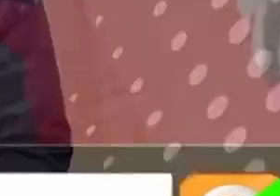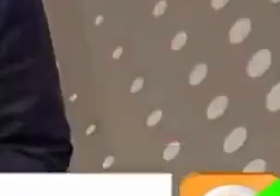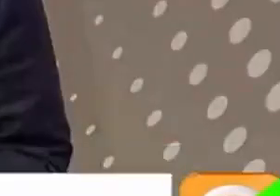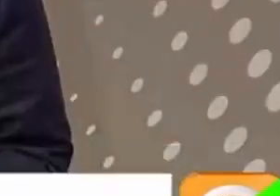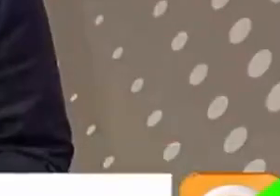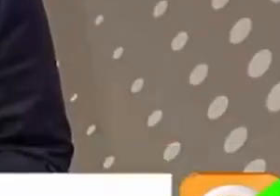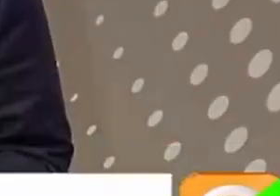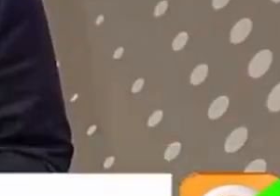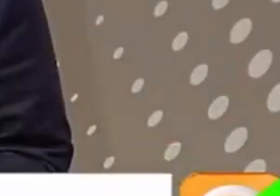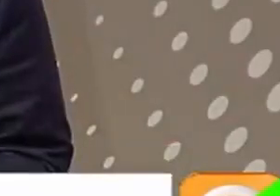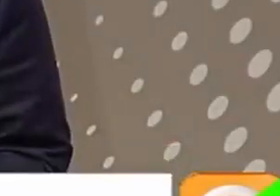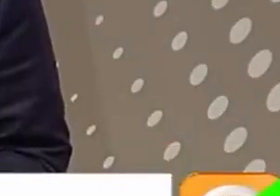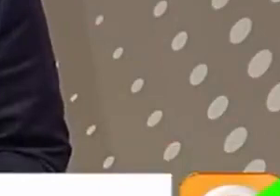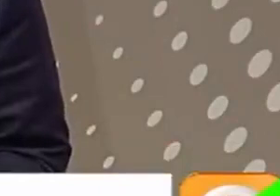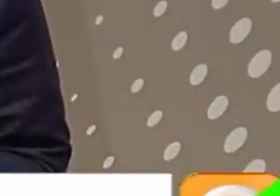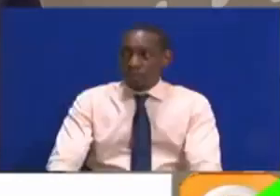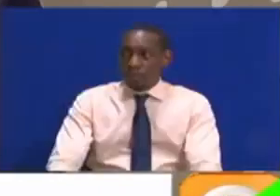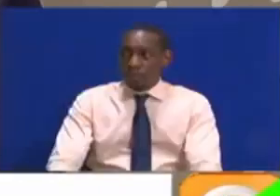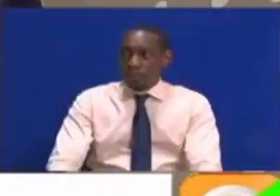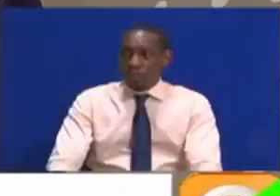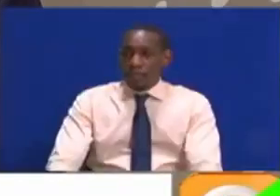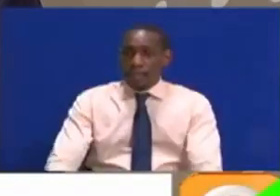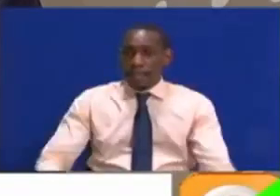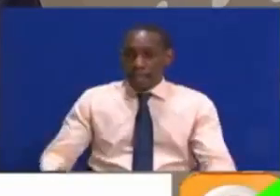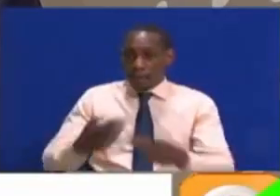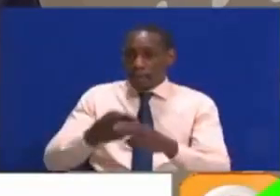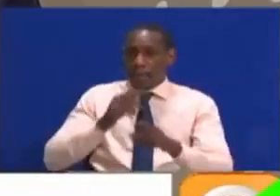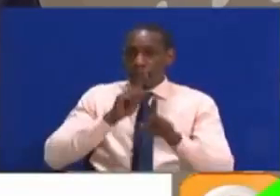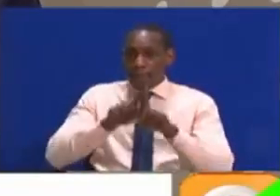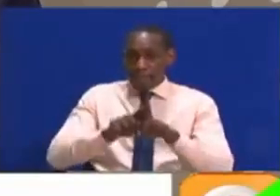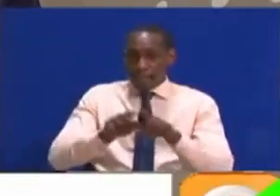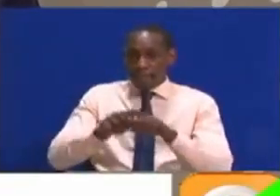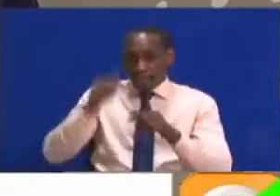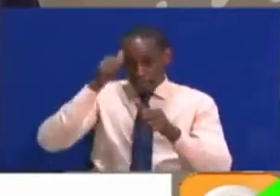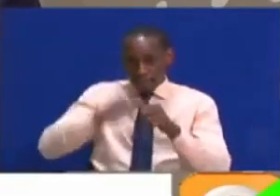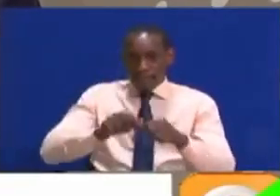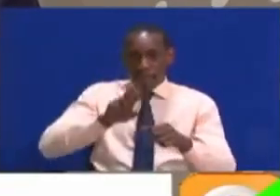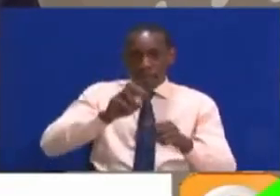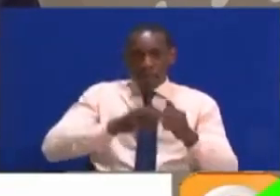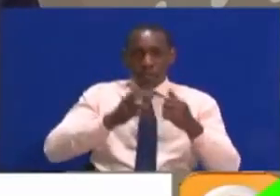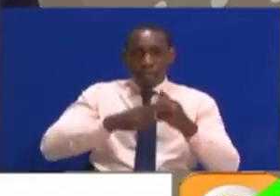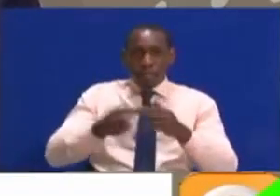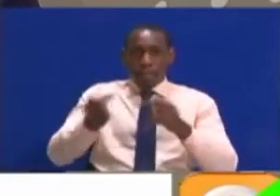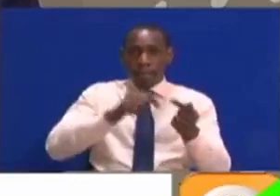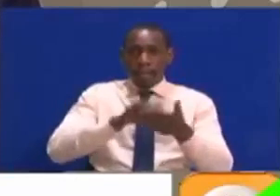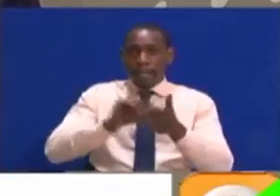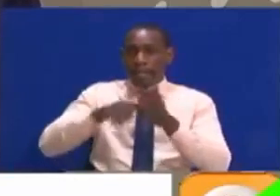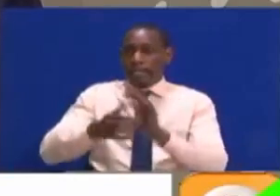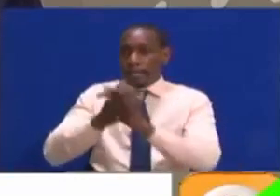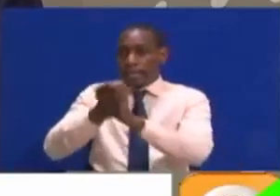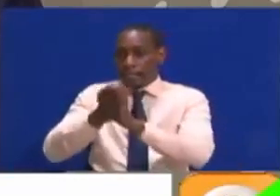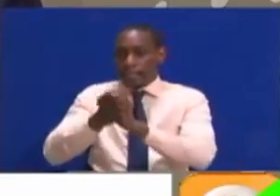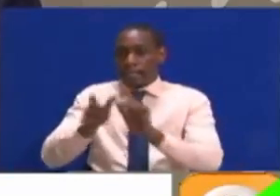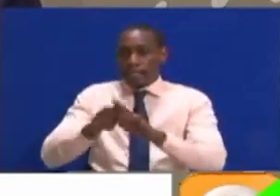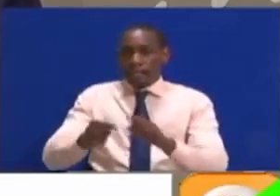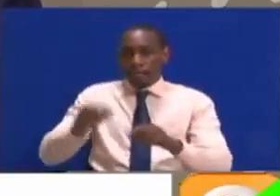hands and now refer to each other as brother. Not forgetting the 2007 skirmishes that ended in a handshake and